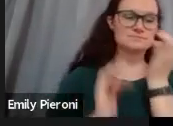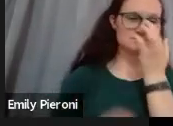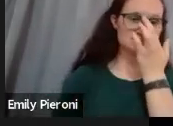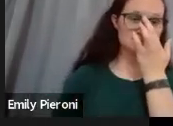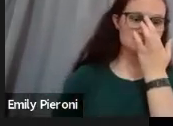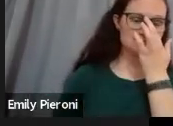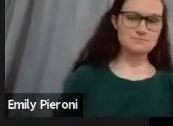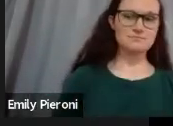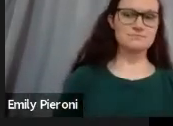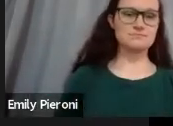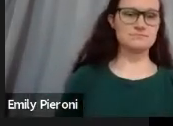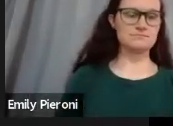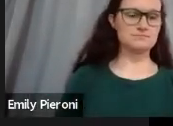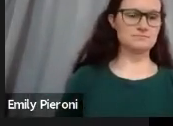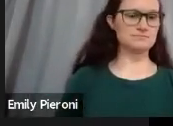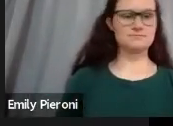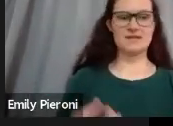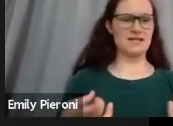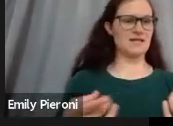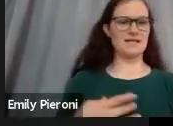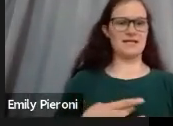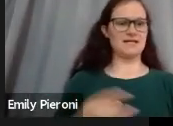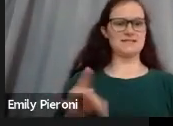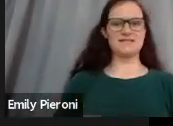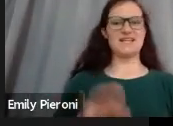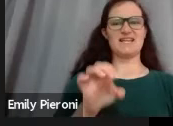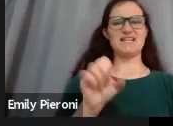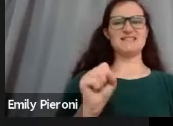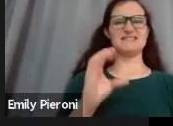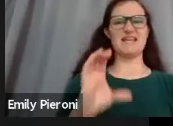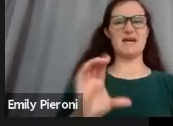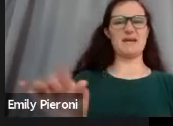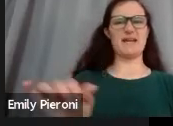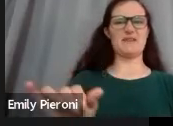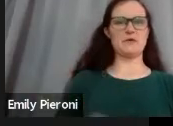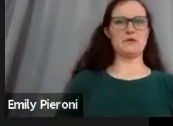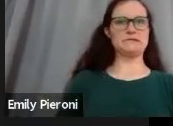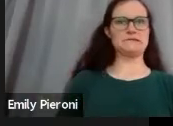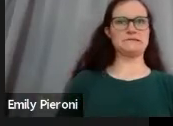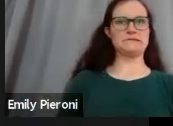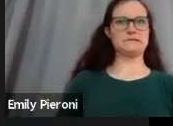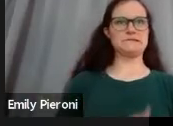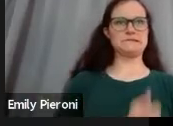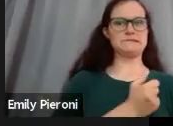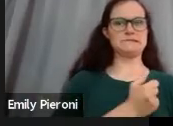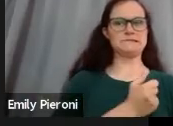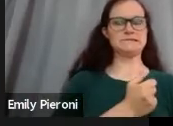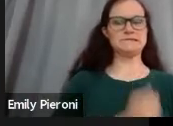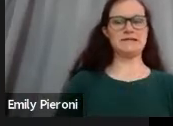Now, it doesn't like escape either. So Control Alt Delete.